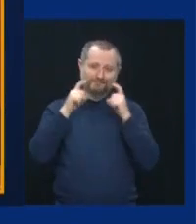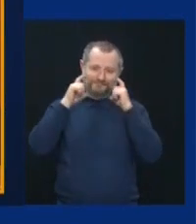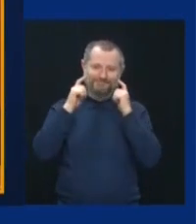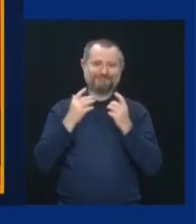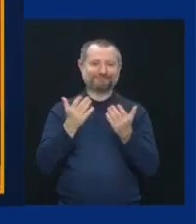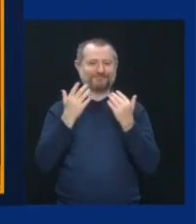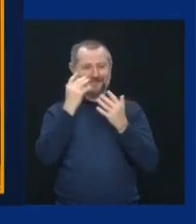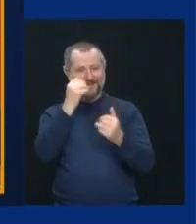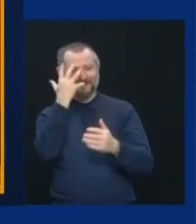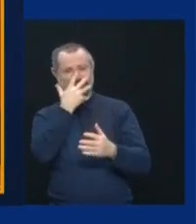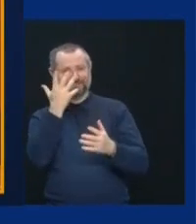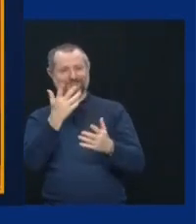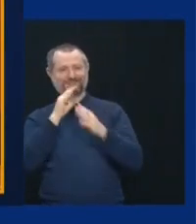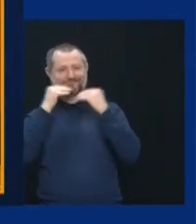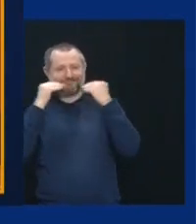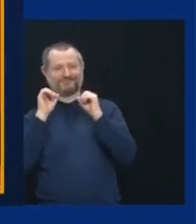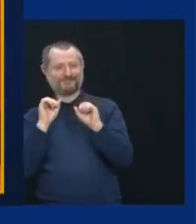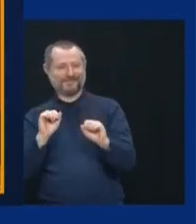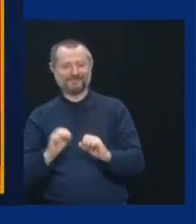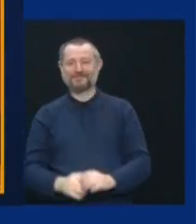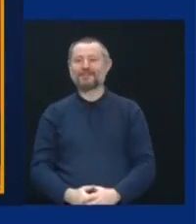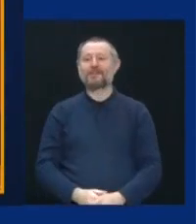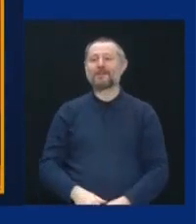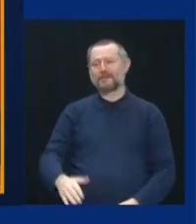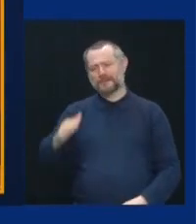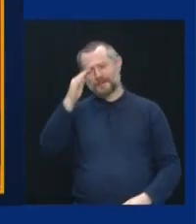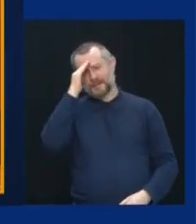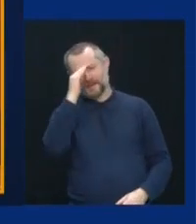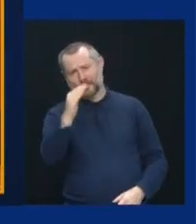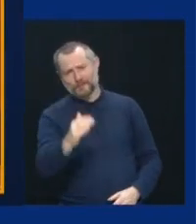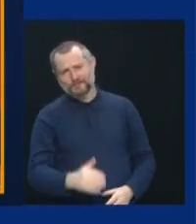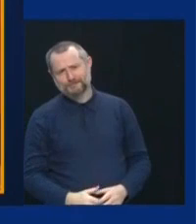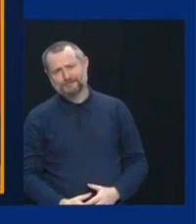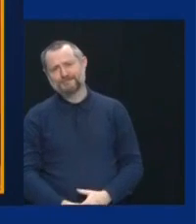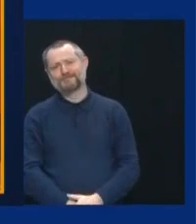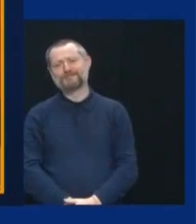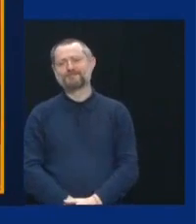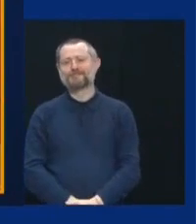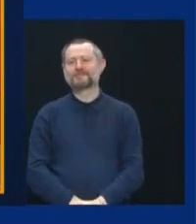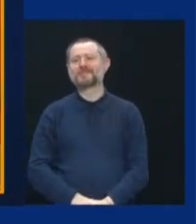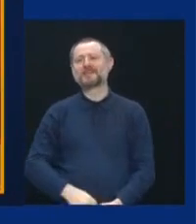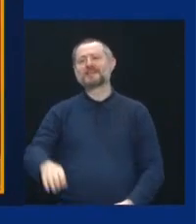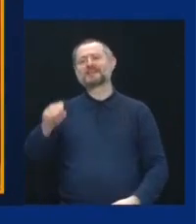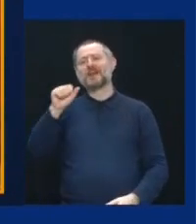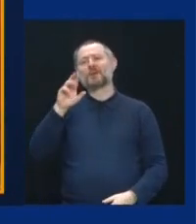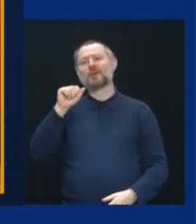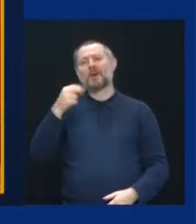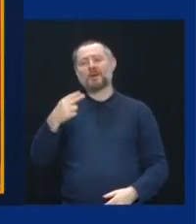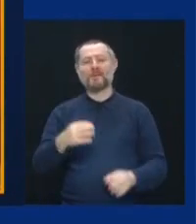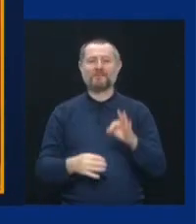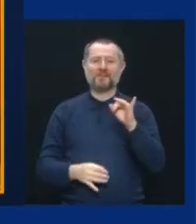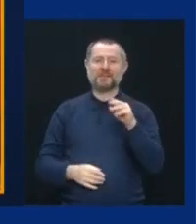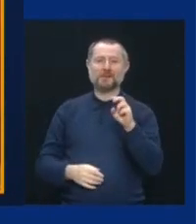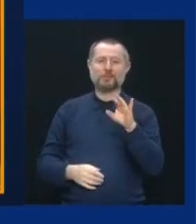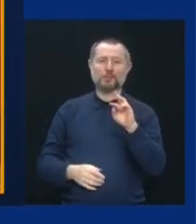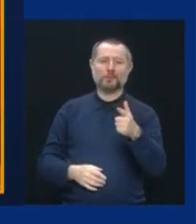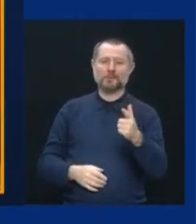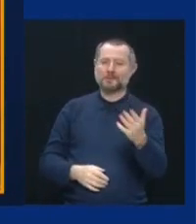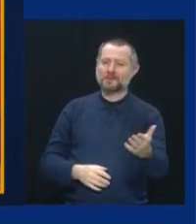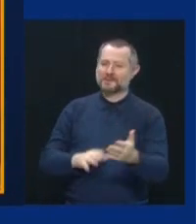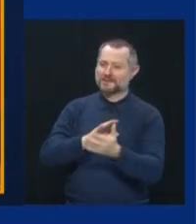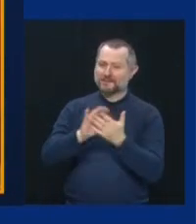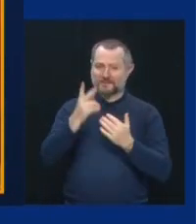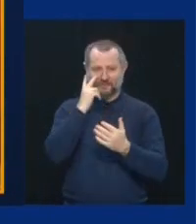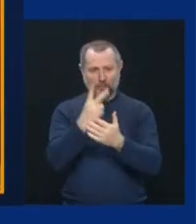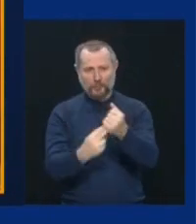Pat. There it is. There you go, Governor. Sarah Feinberg. Sarah. Good to see both of